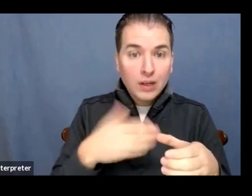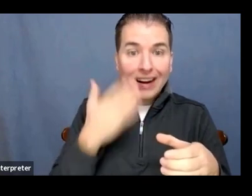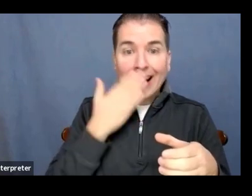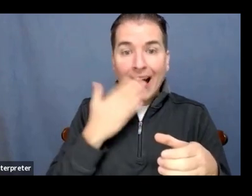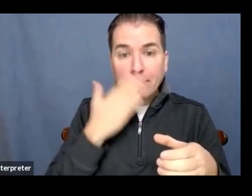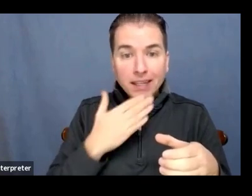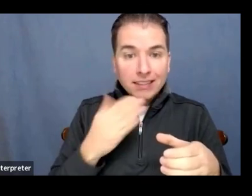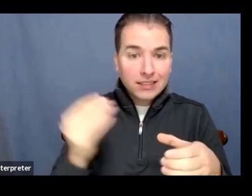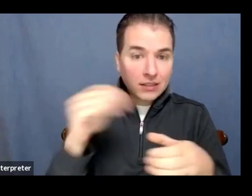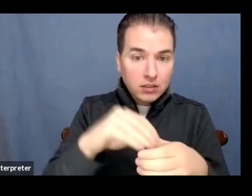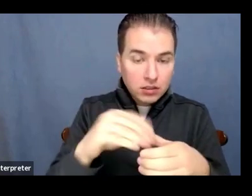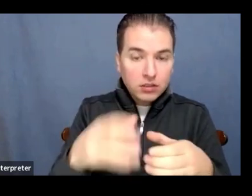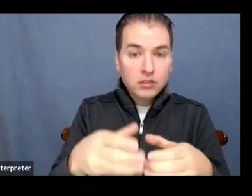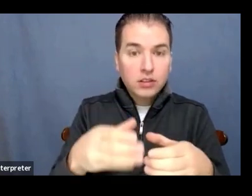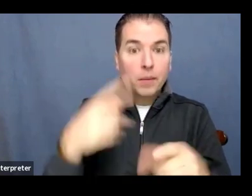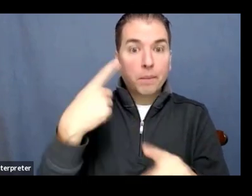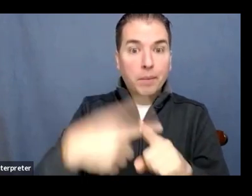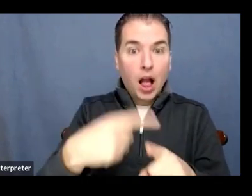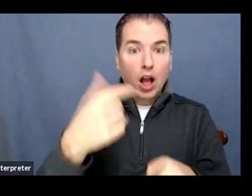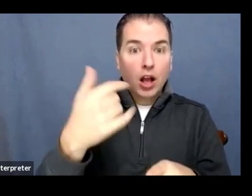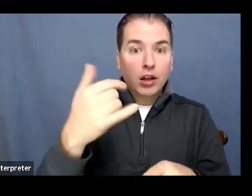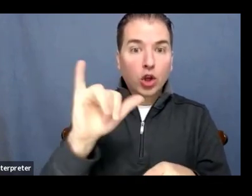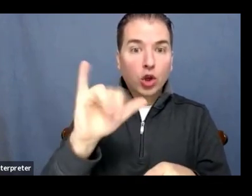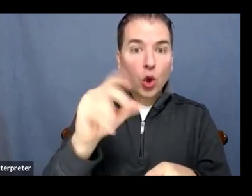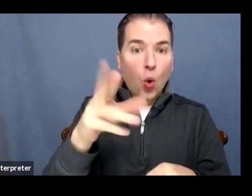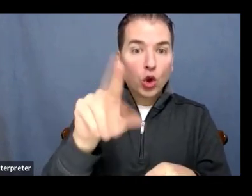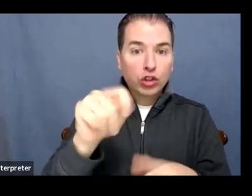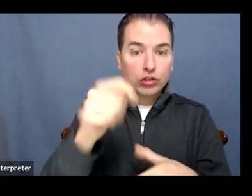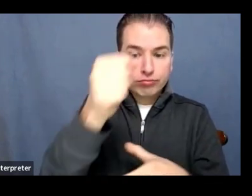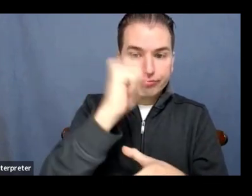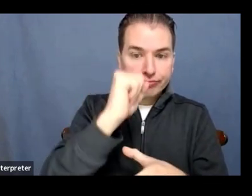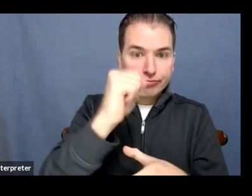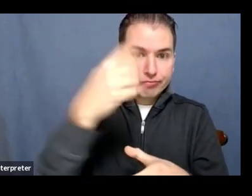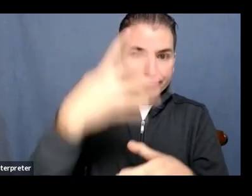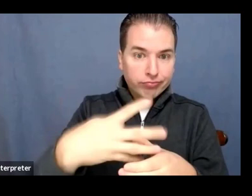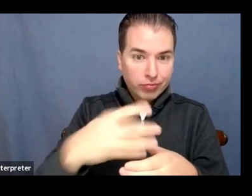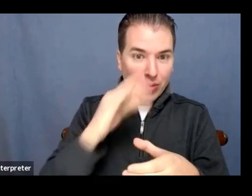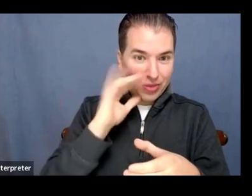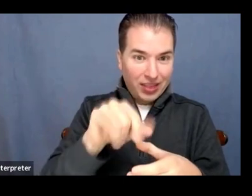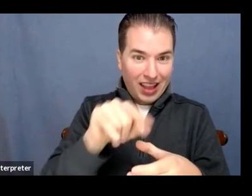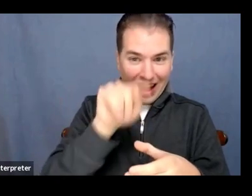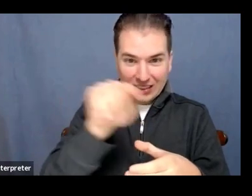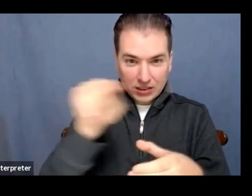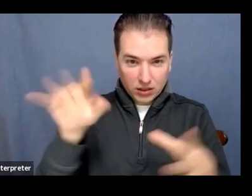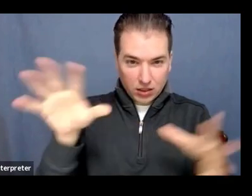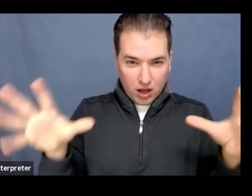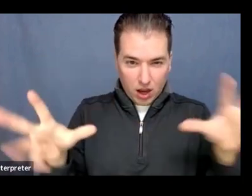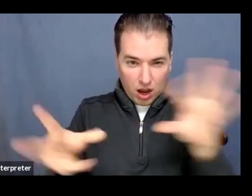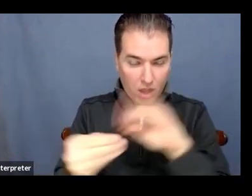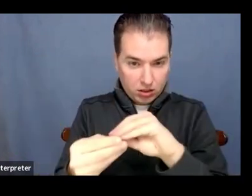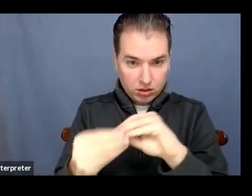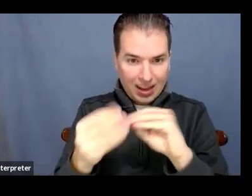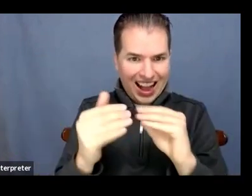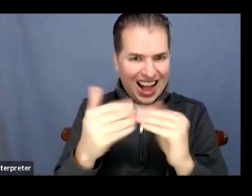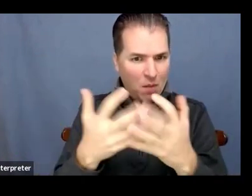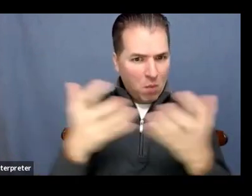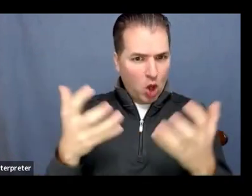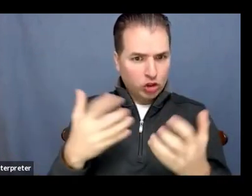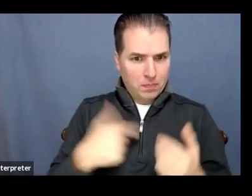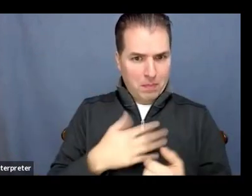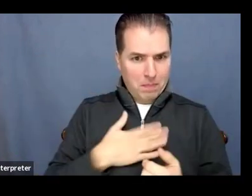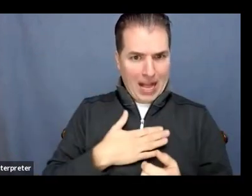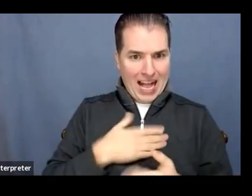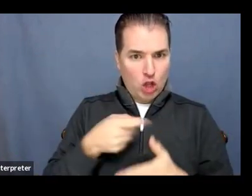forth, in addition to the yogurt. So if I go back to my profit and loss benchmark that I looked at earlier, right,